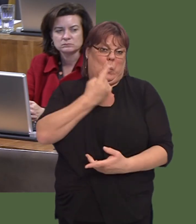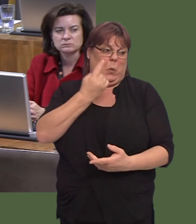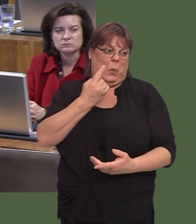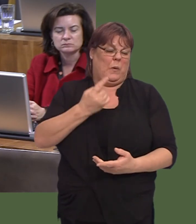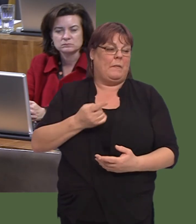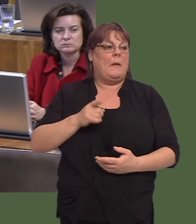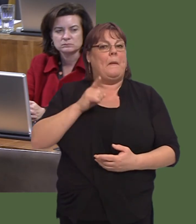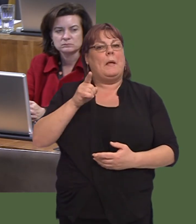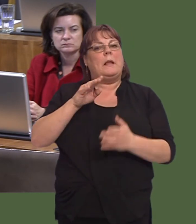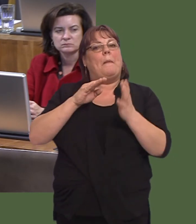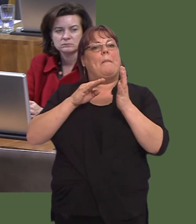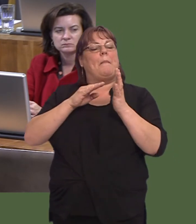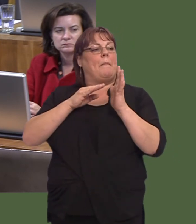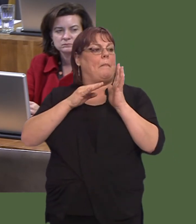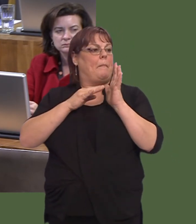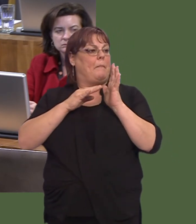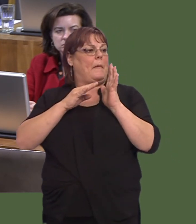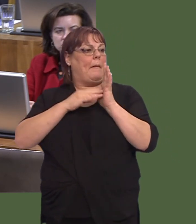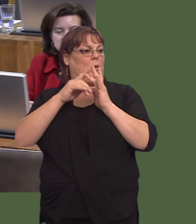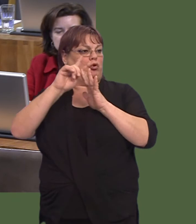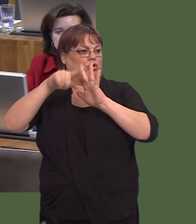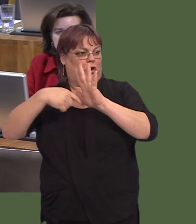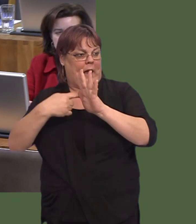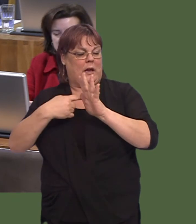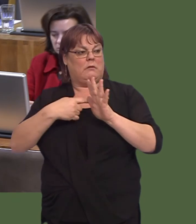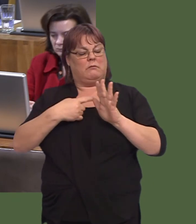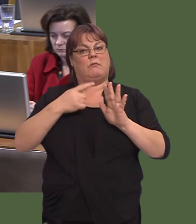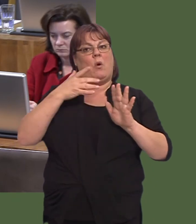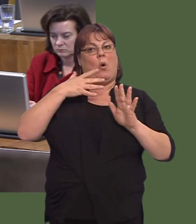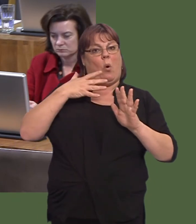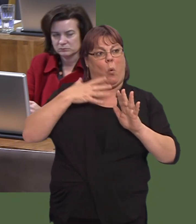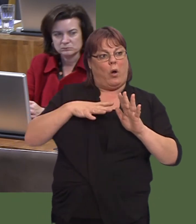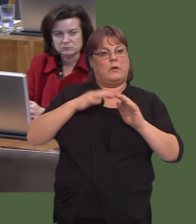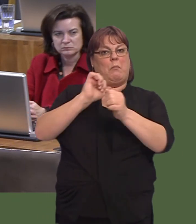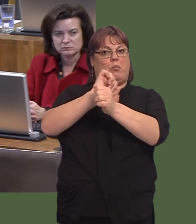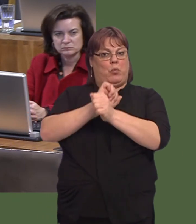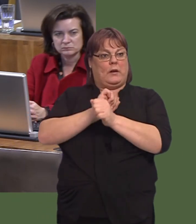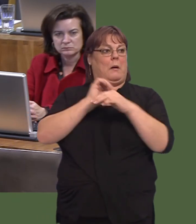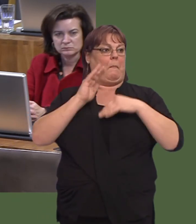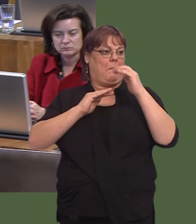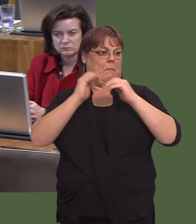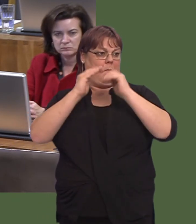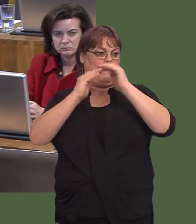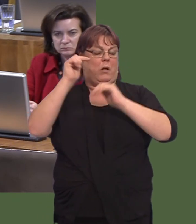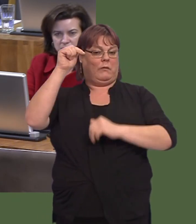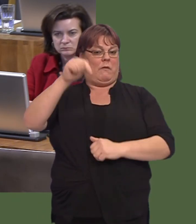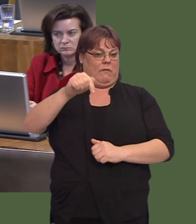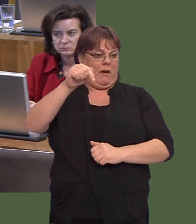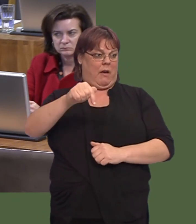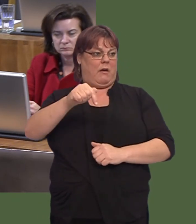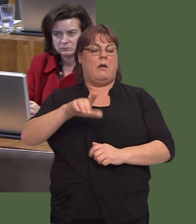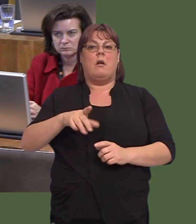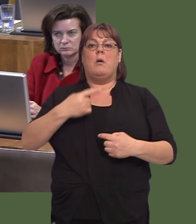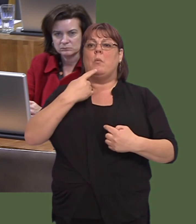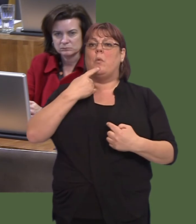Justice, which her party, of course, are responsible for, who want to build on this land. From our perspective, we are quite clear